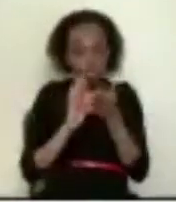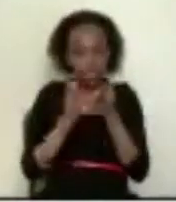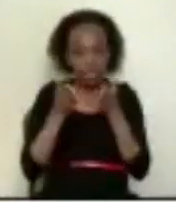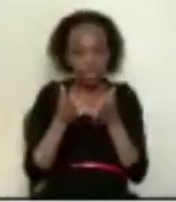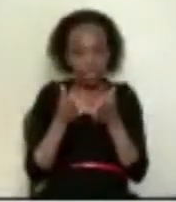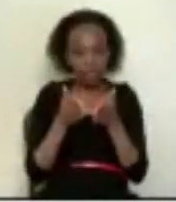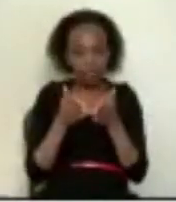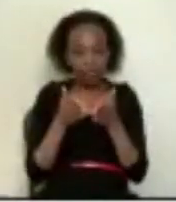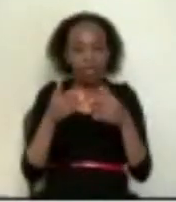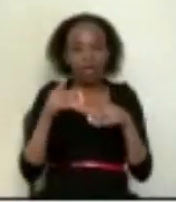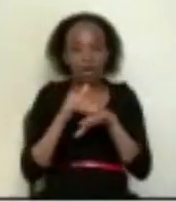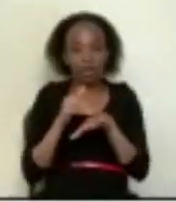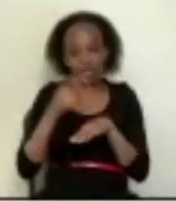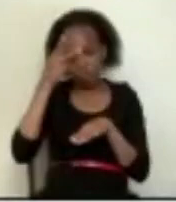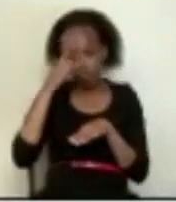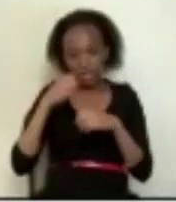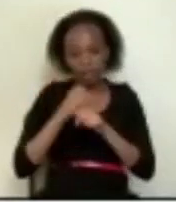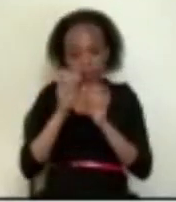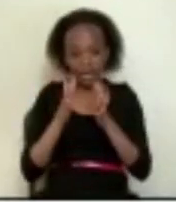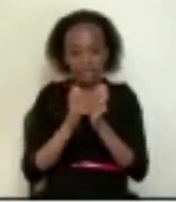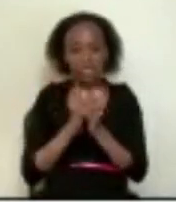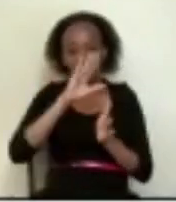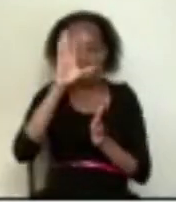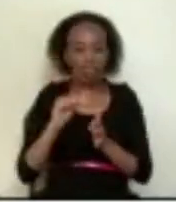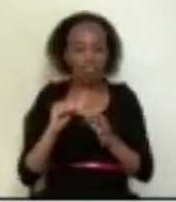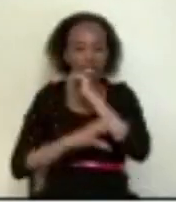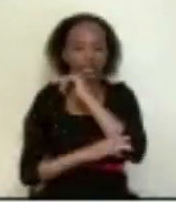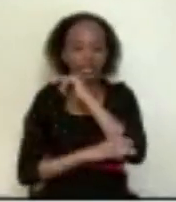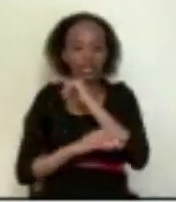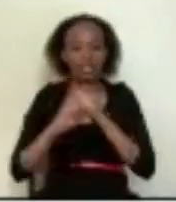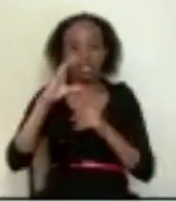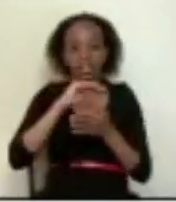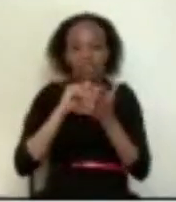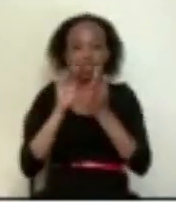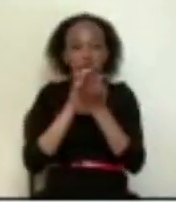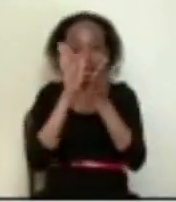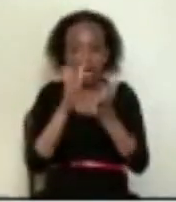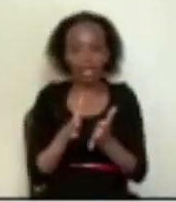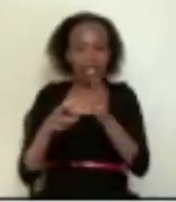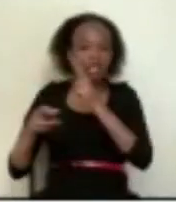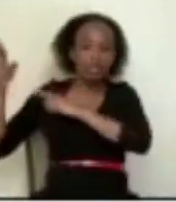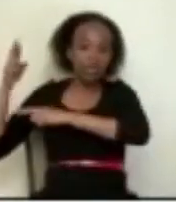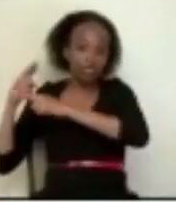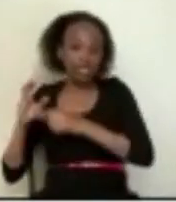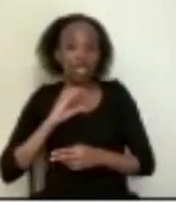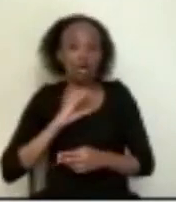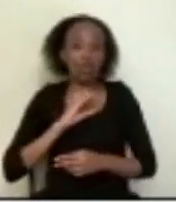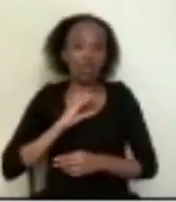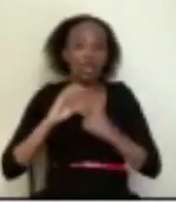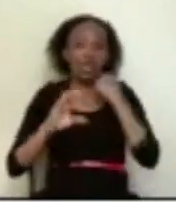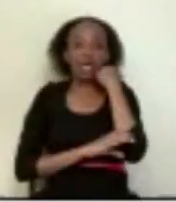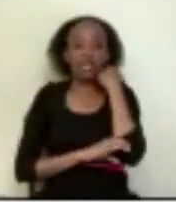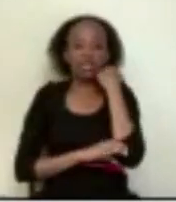forced policymakers and African country central bankers to revise their own